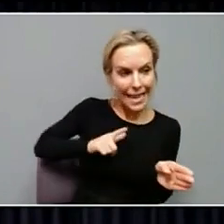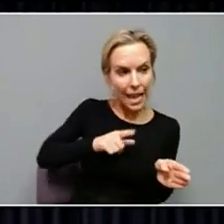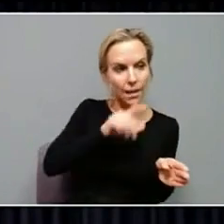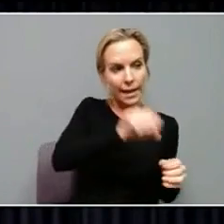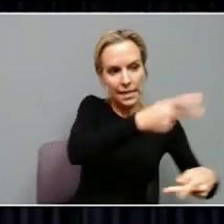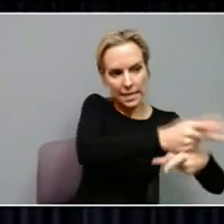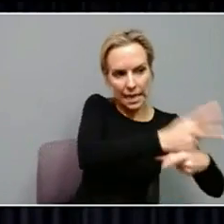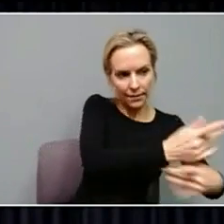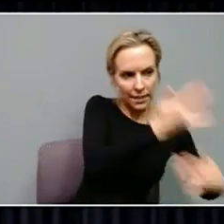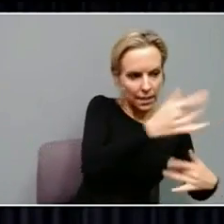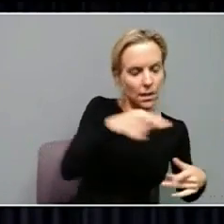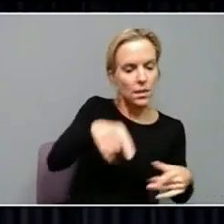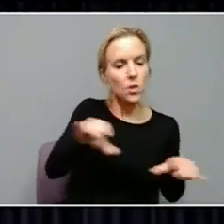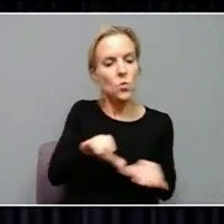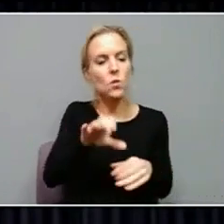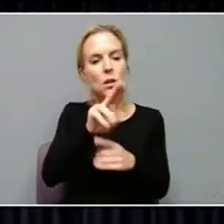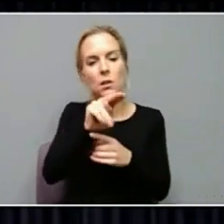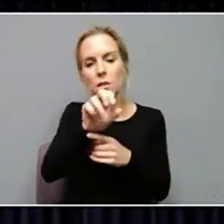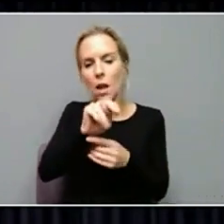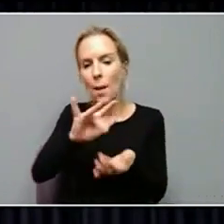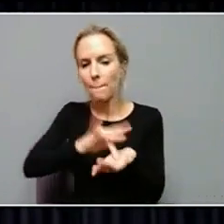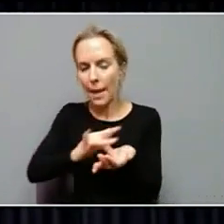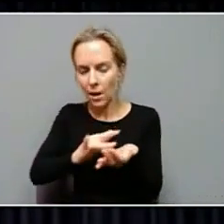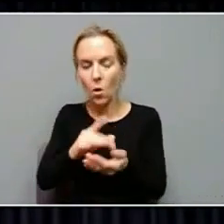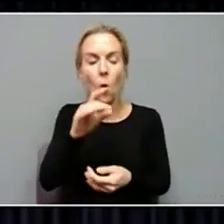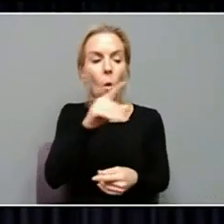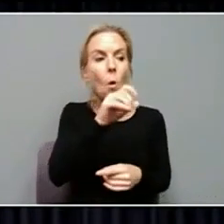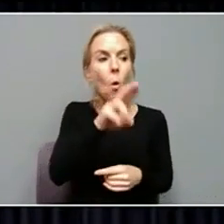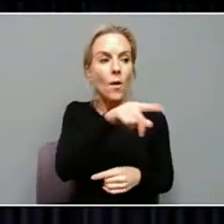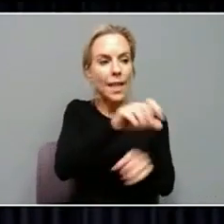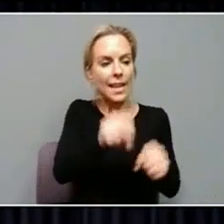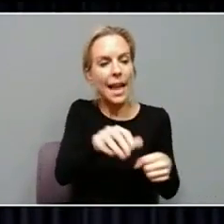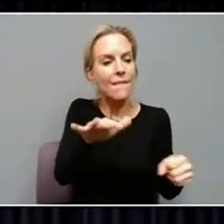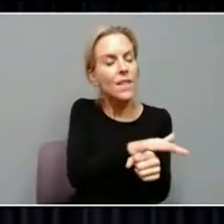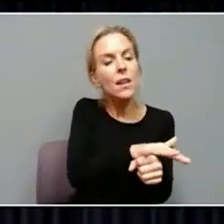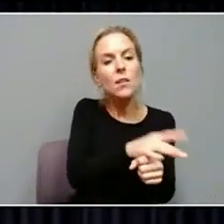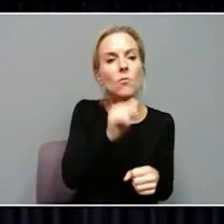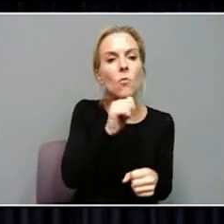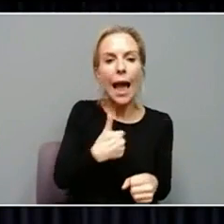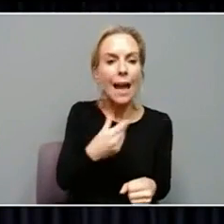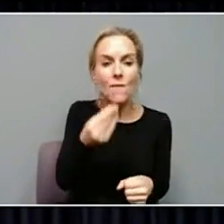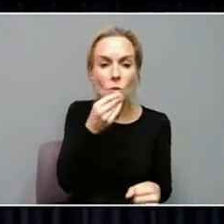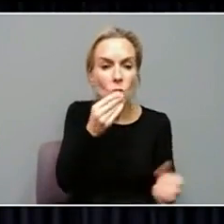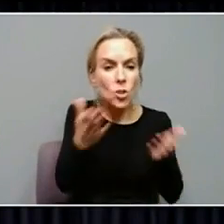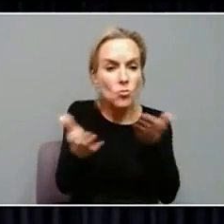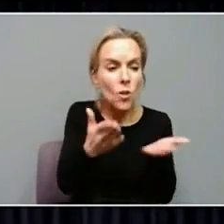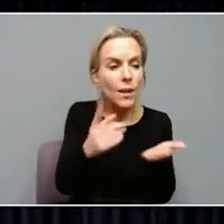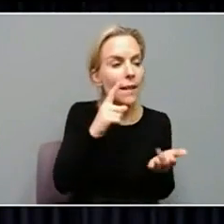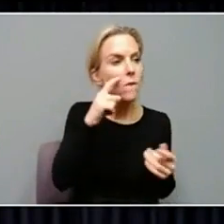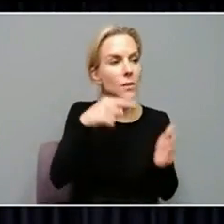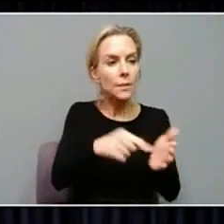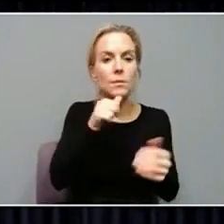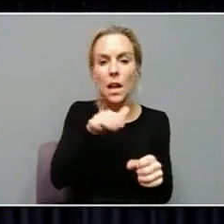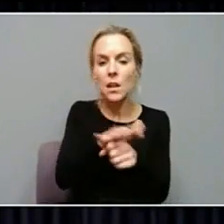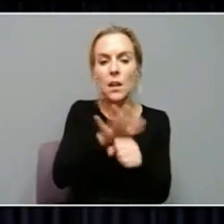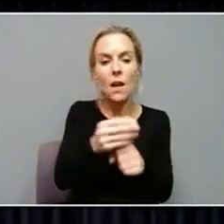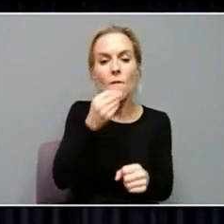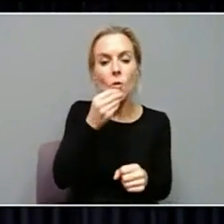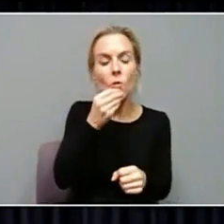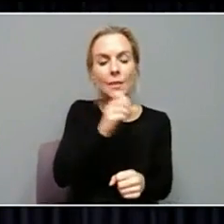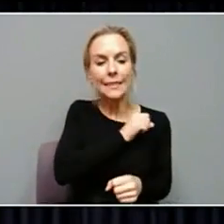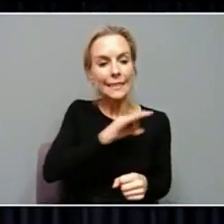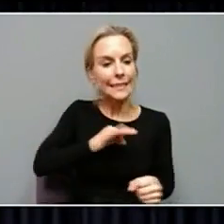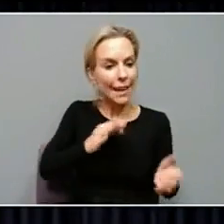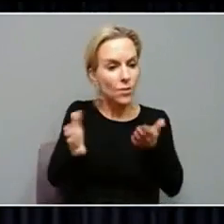folks are sick with COVID and out. I mean, if you don't have food service, then people don't survive. In the hospital. You know, our